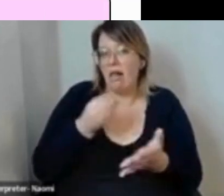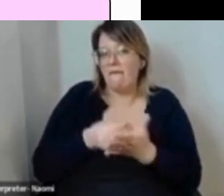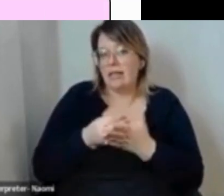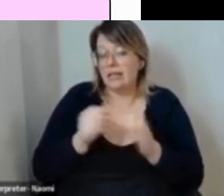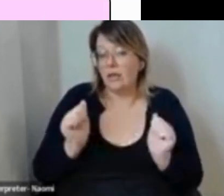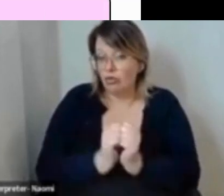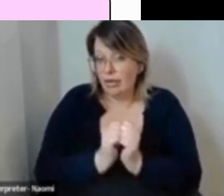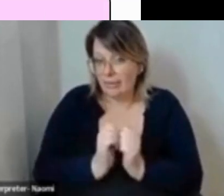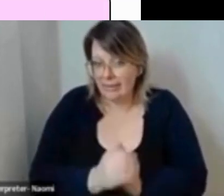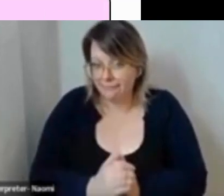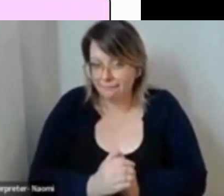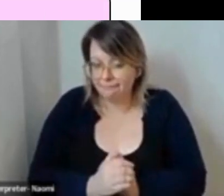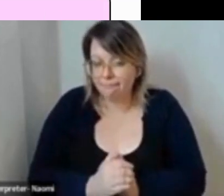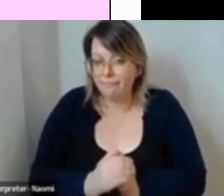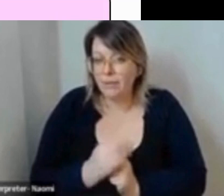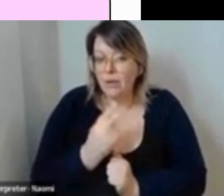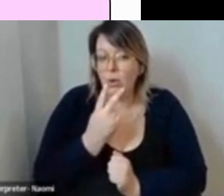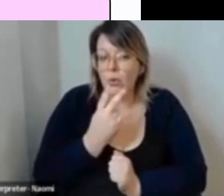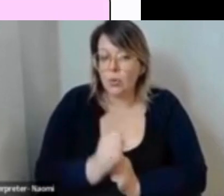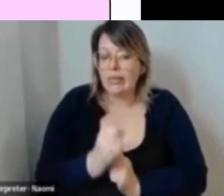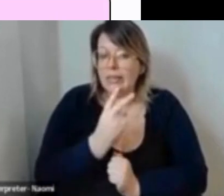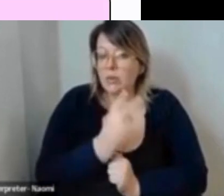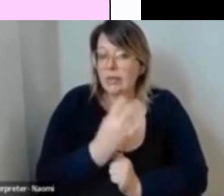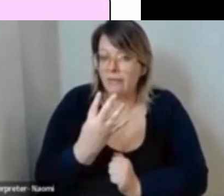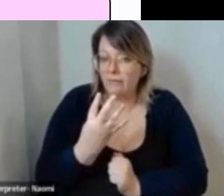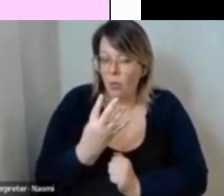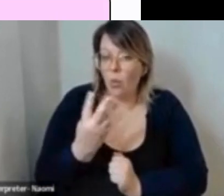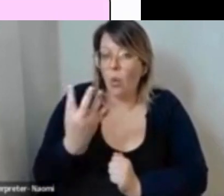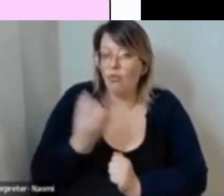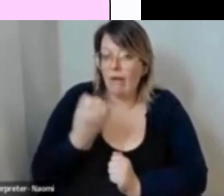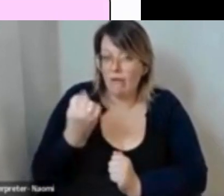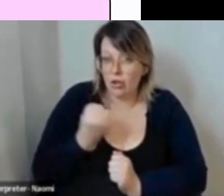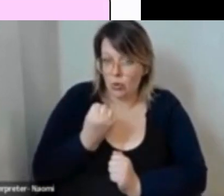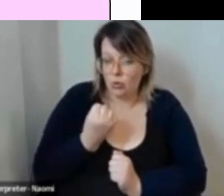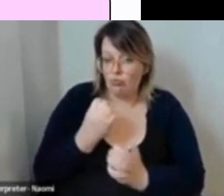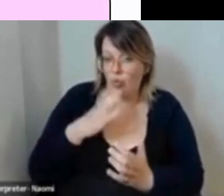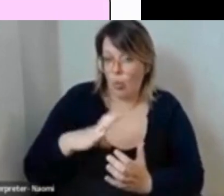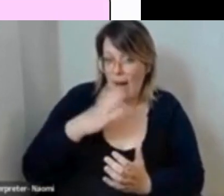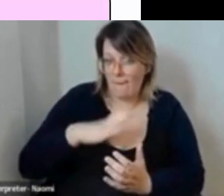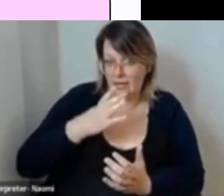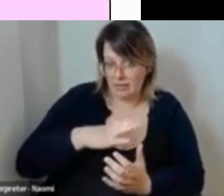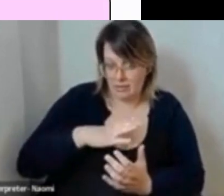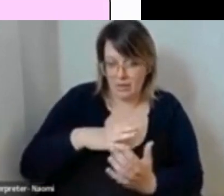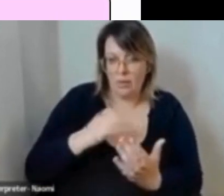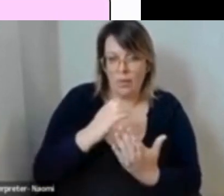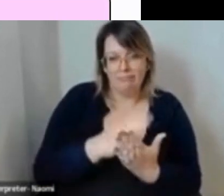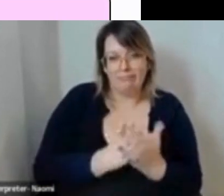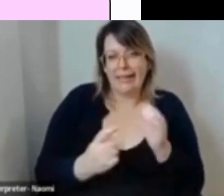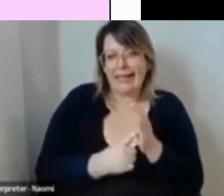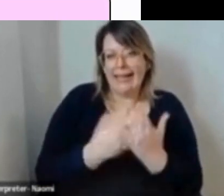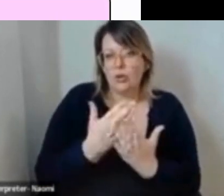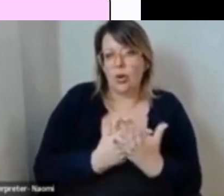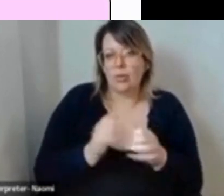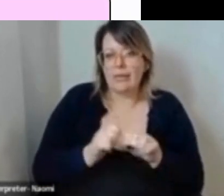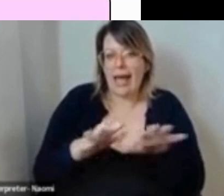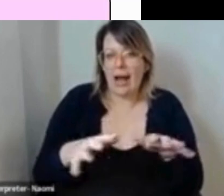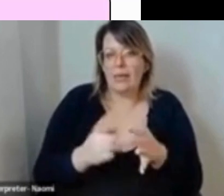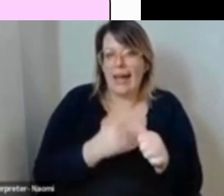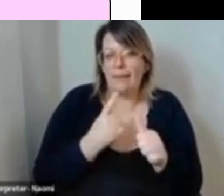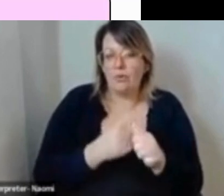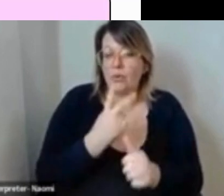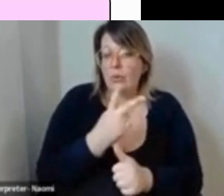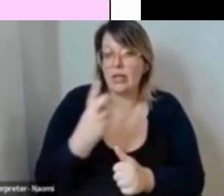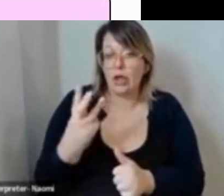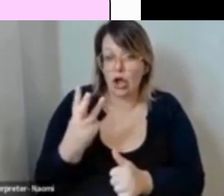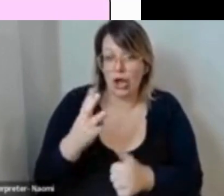the 24-25 revenue grant requirements themselves, we published the key documents for these on 23rd of April, and we've popped a